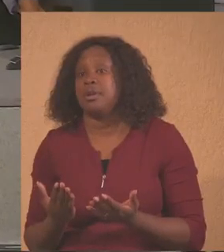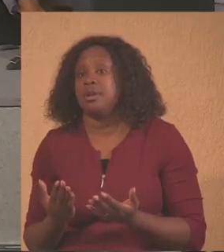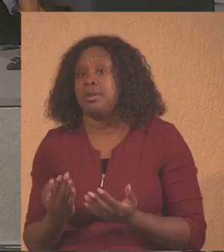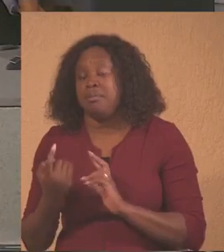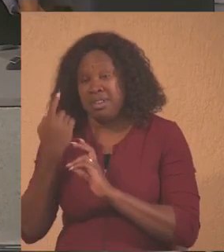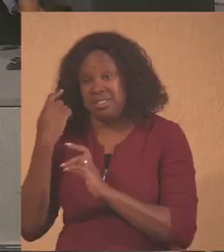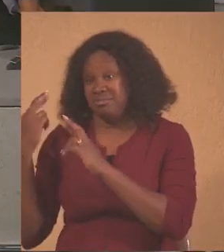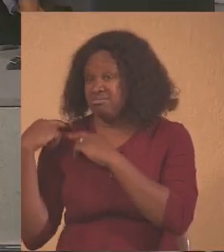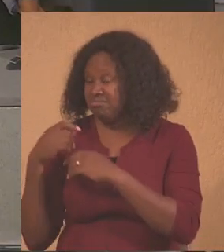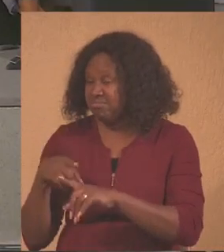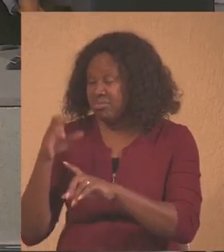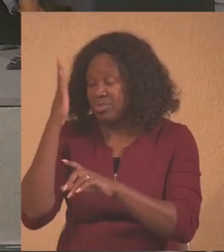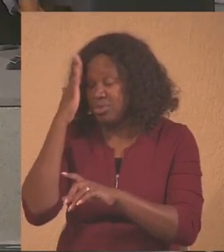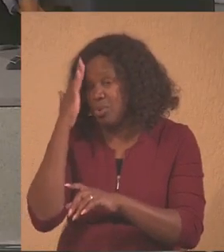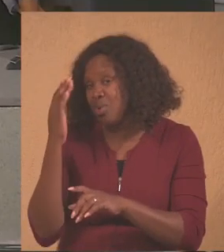up?